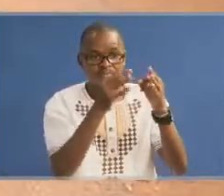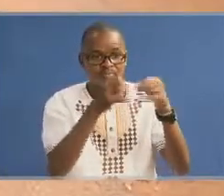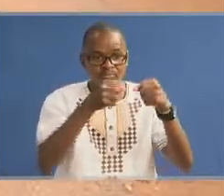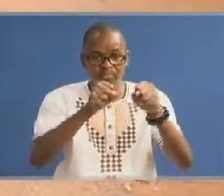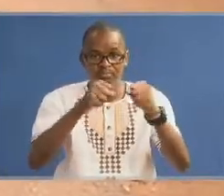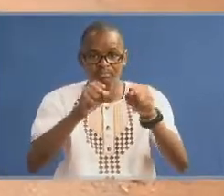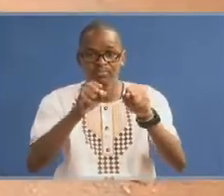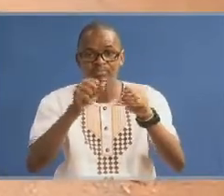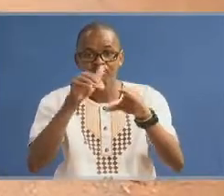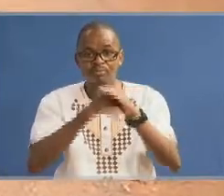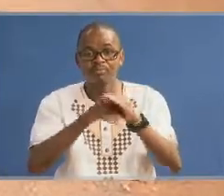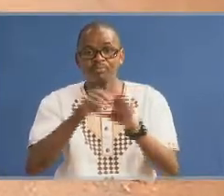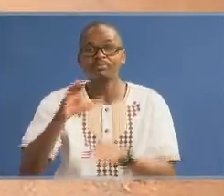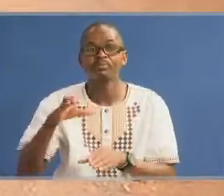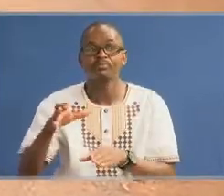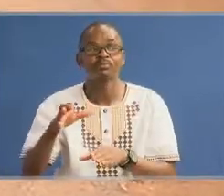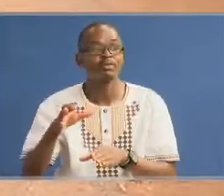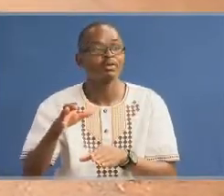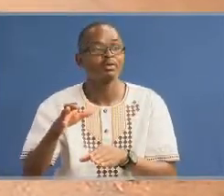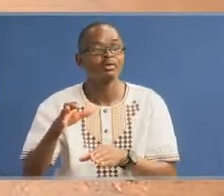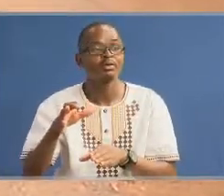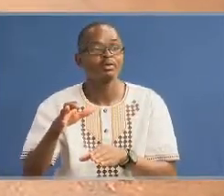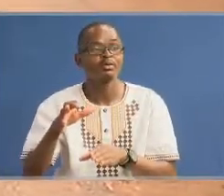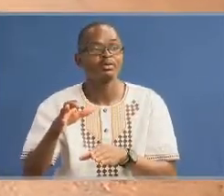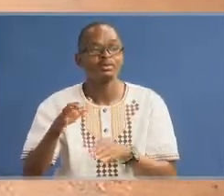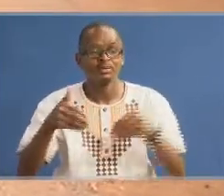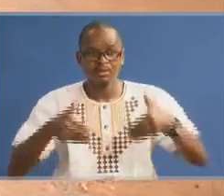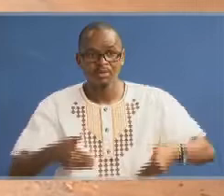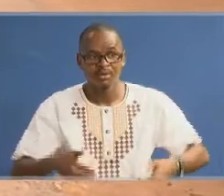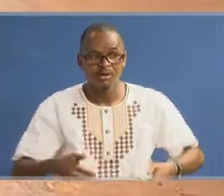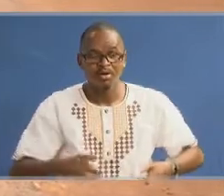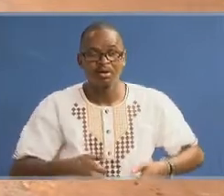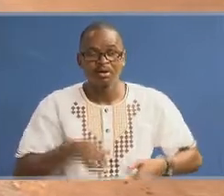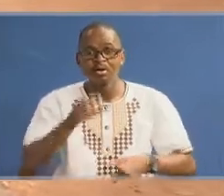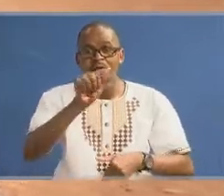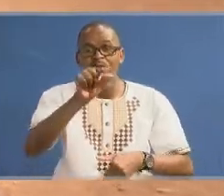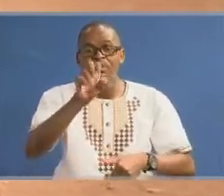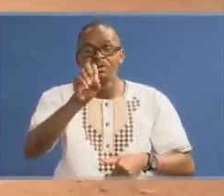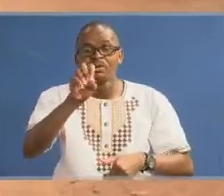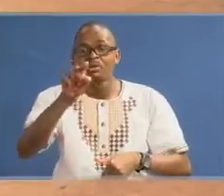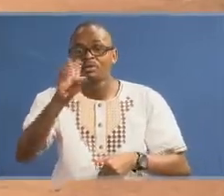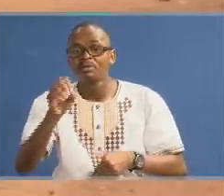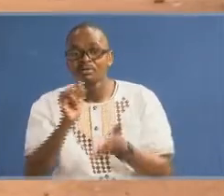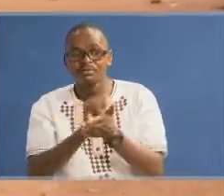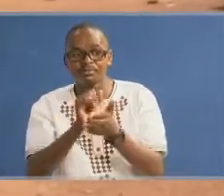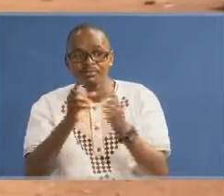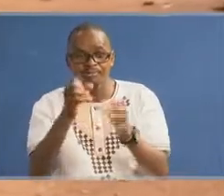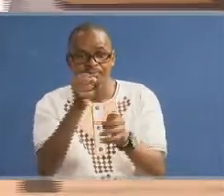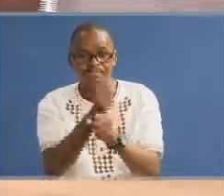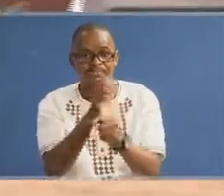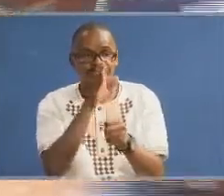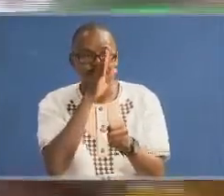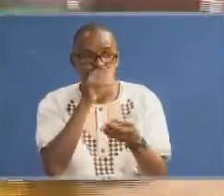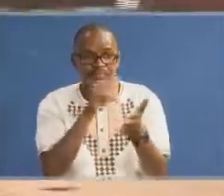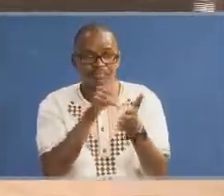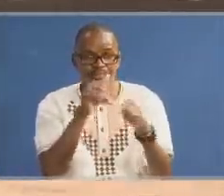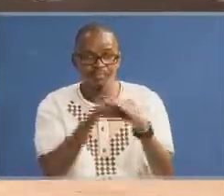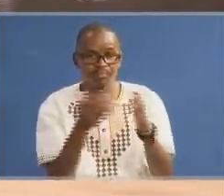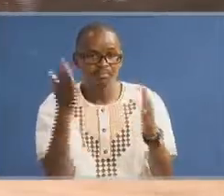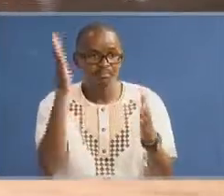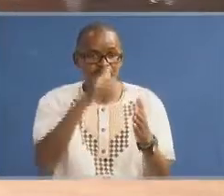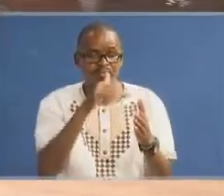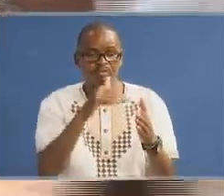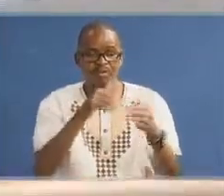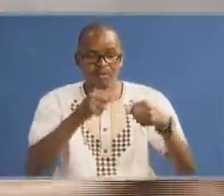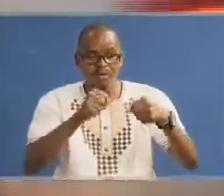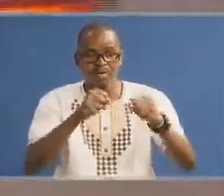Boda riders in the county. According to the youth chairman, Moses Agogo, the adapted system will help bring sanity back to Boda